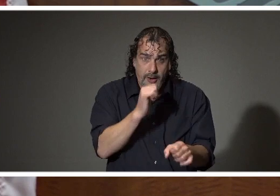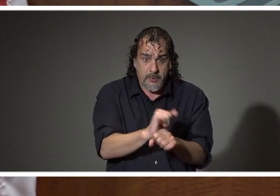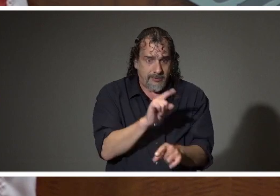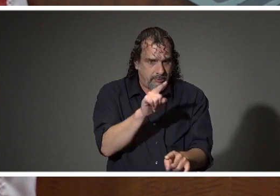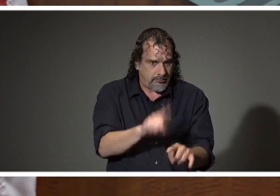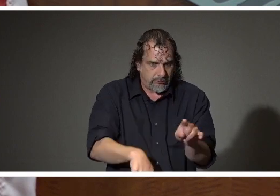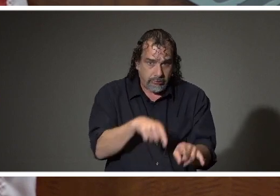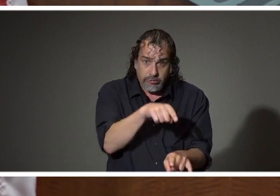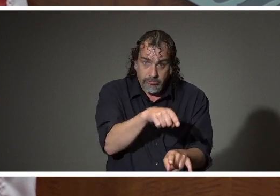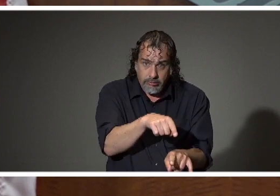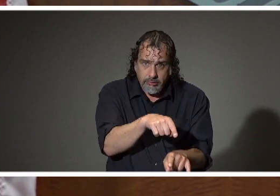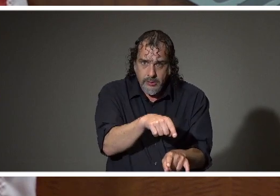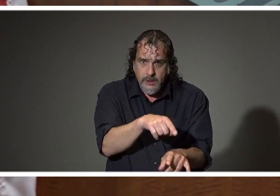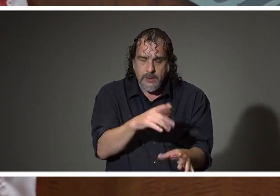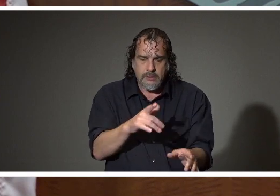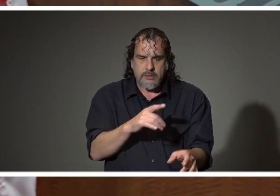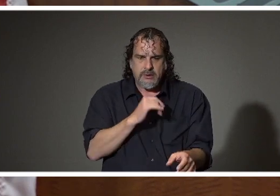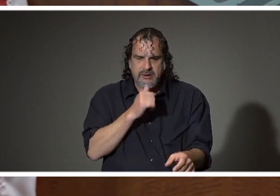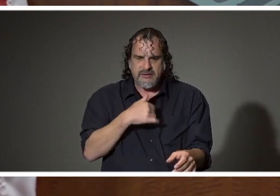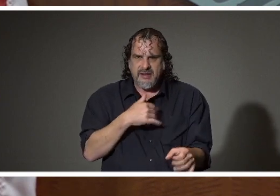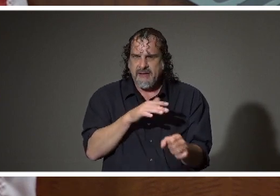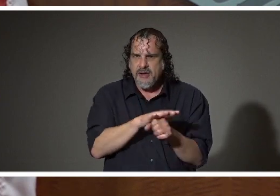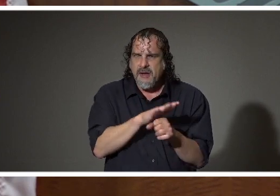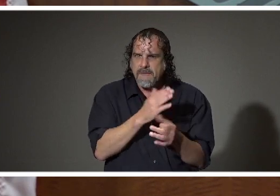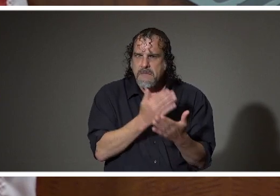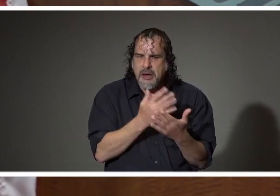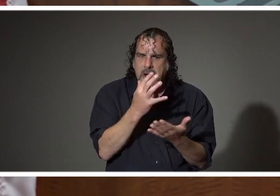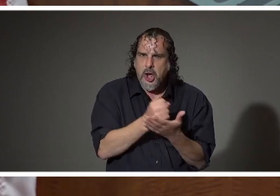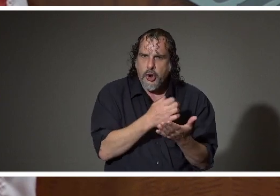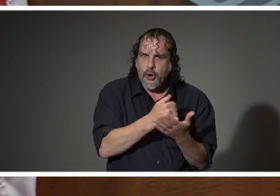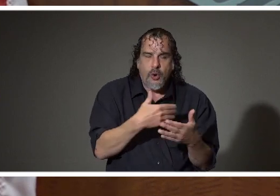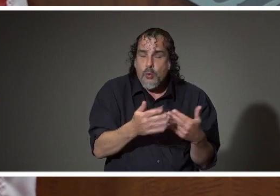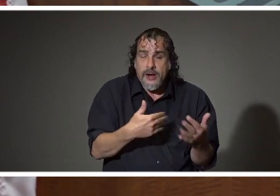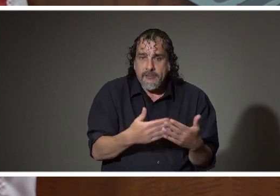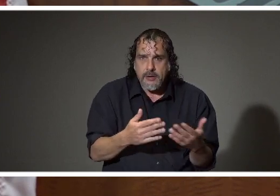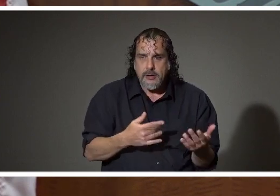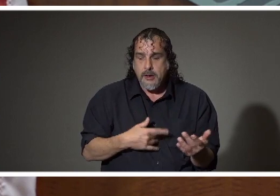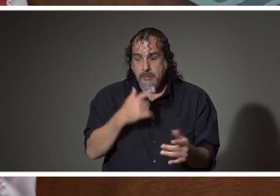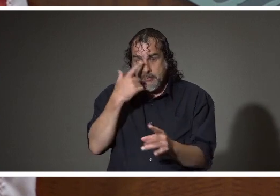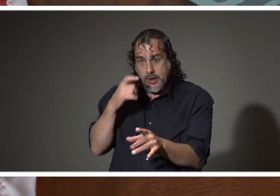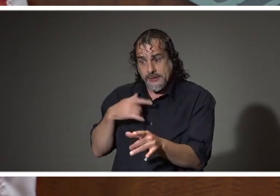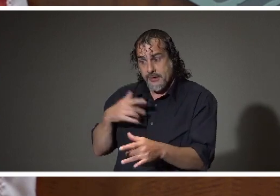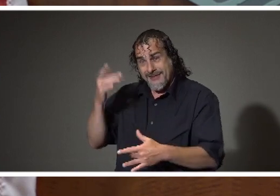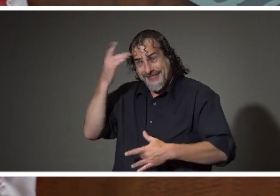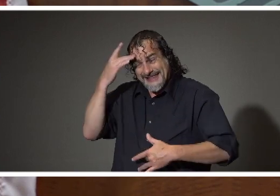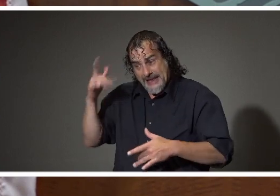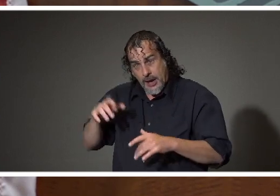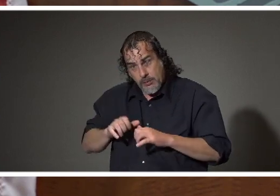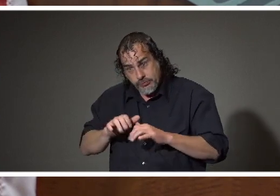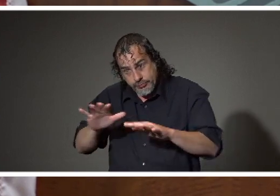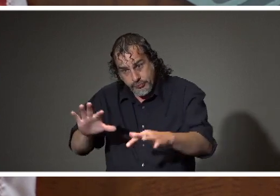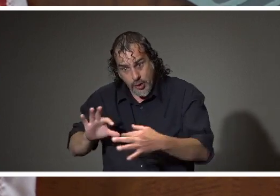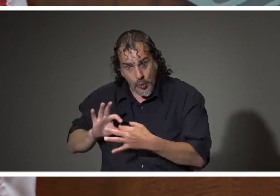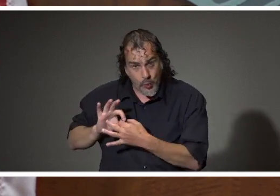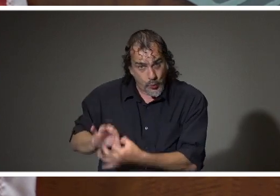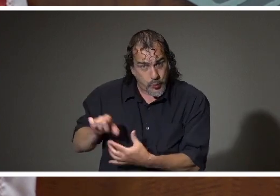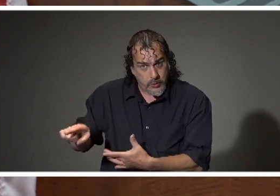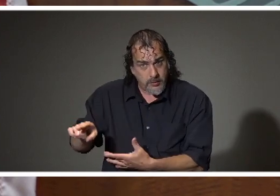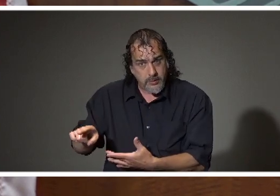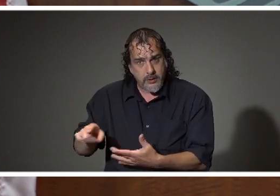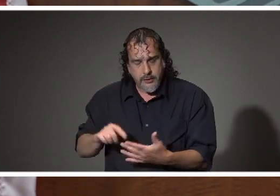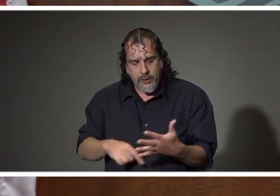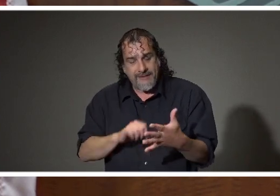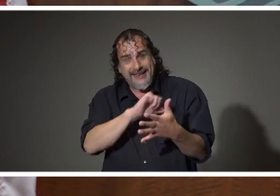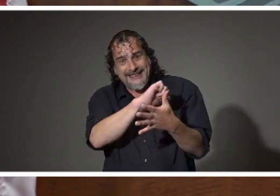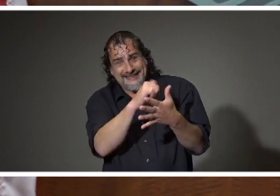insurance program because of insufficient wages or other barriers. But because of a COVID-related reason, and there are 10 of them, and